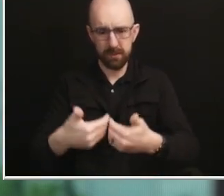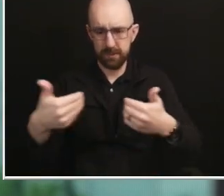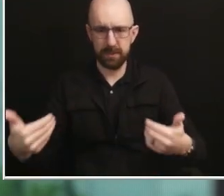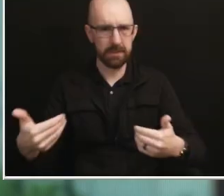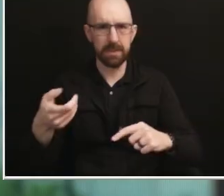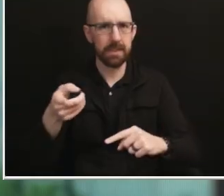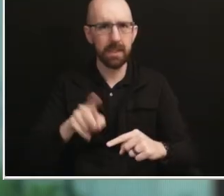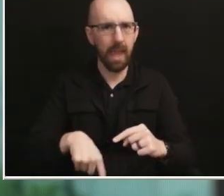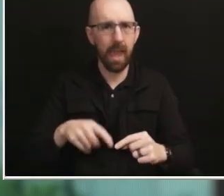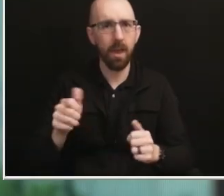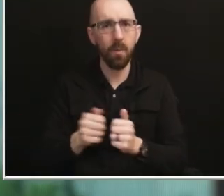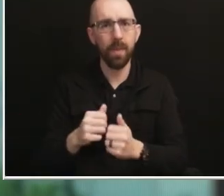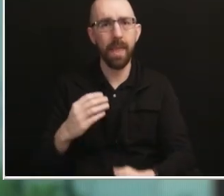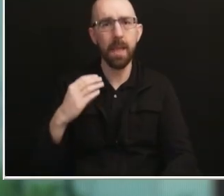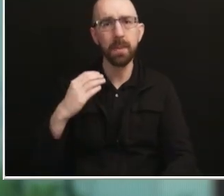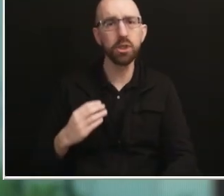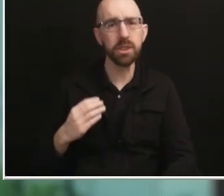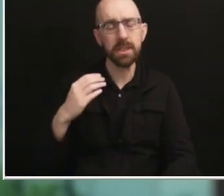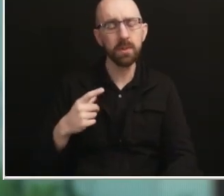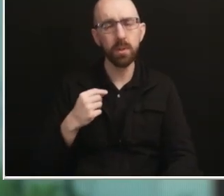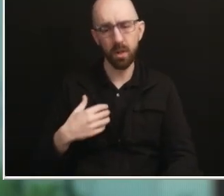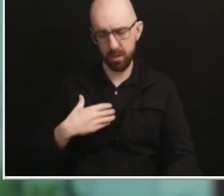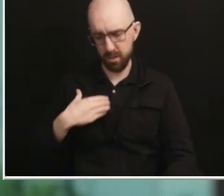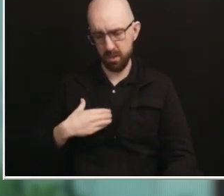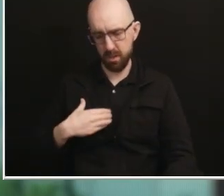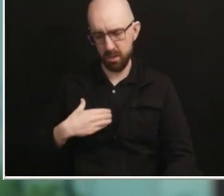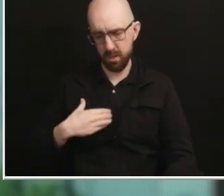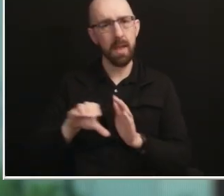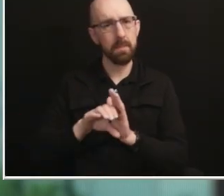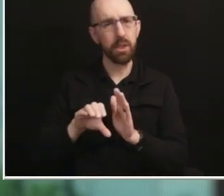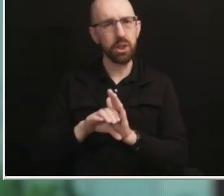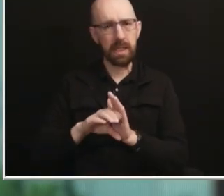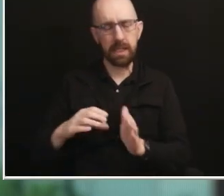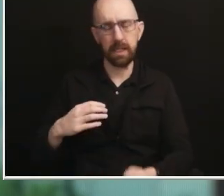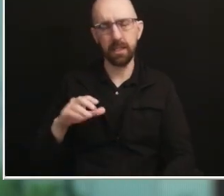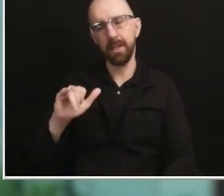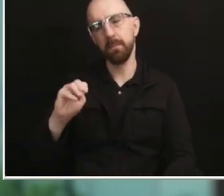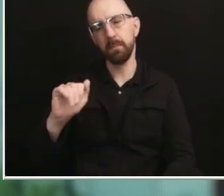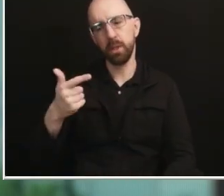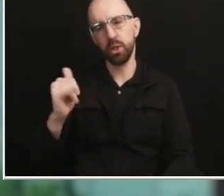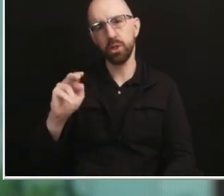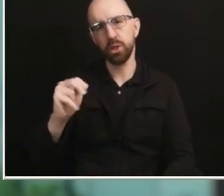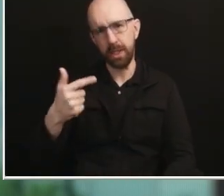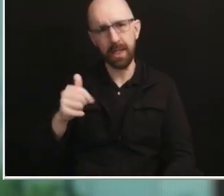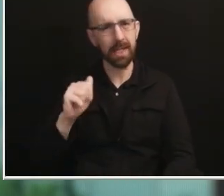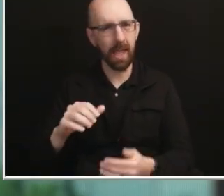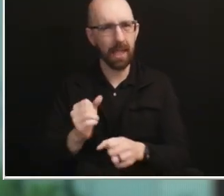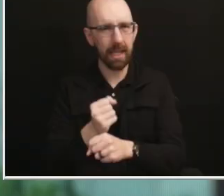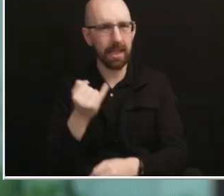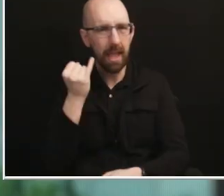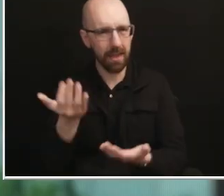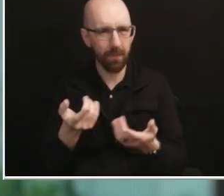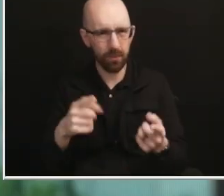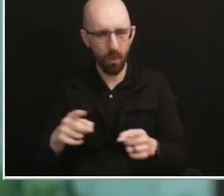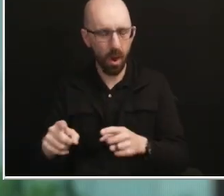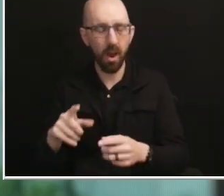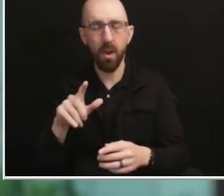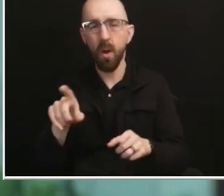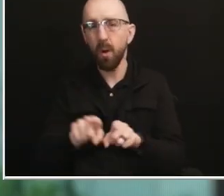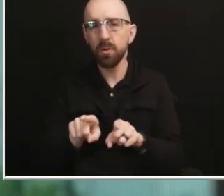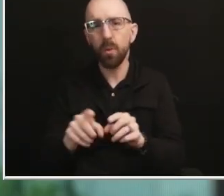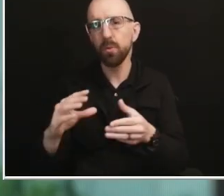do echocardiograms or other imaging, we can kind of get a sense of this is probably what's going on. And then obviously just the story of when these people